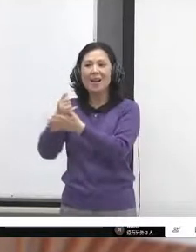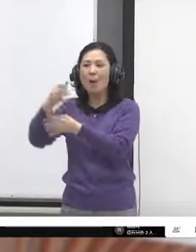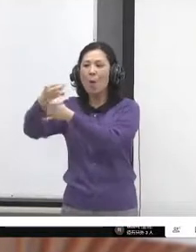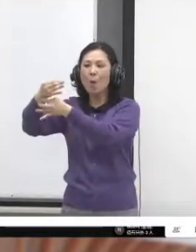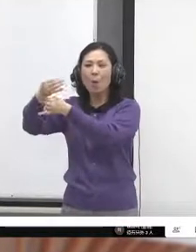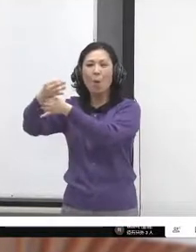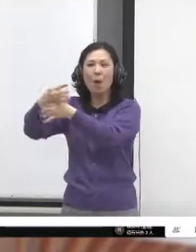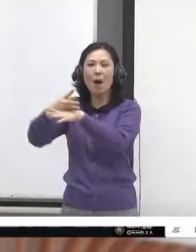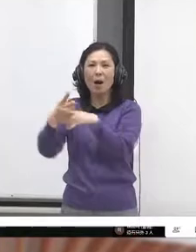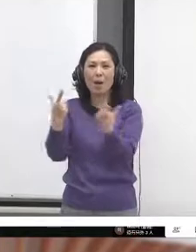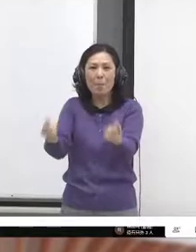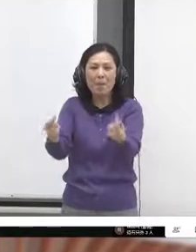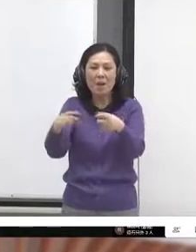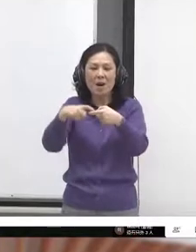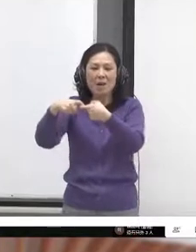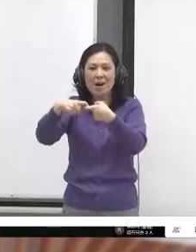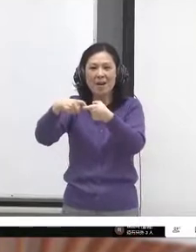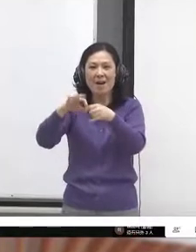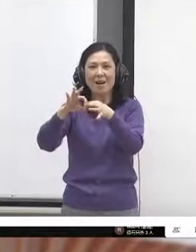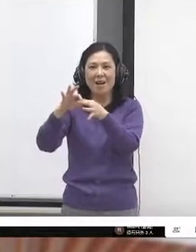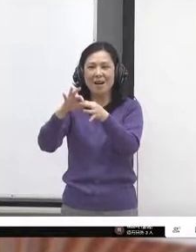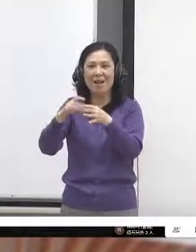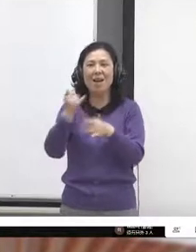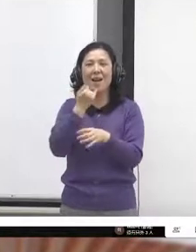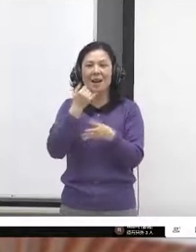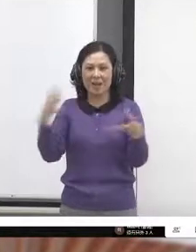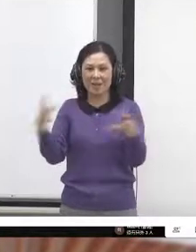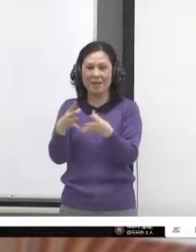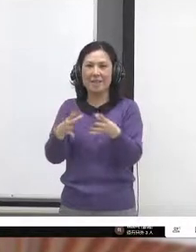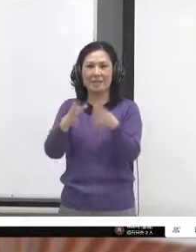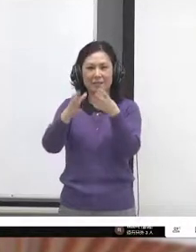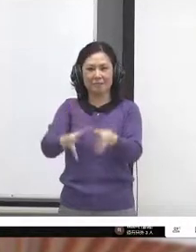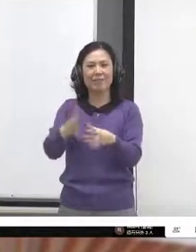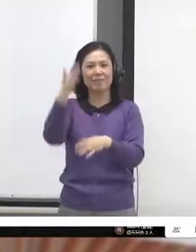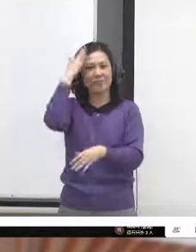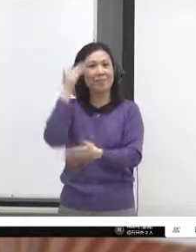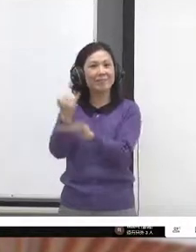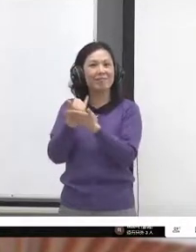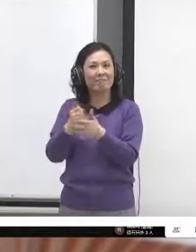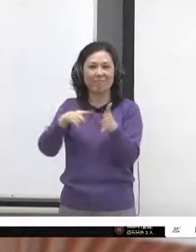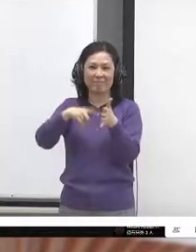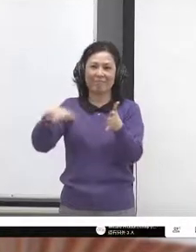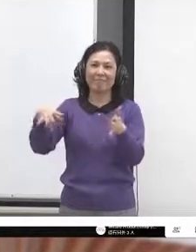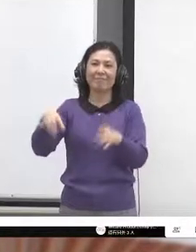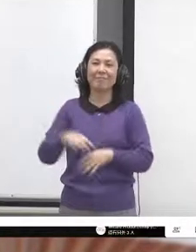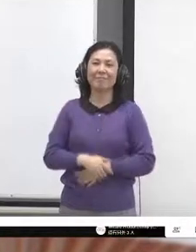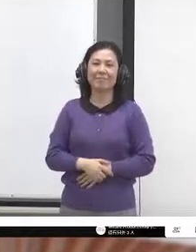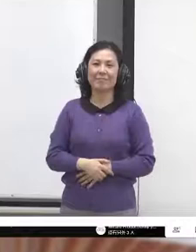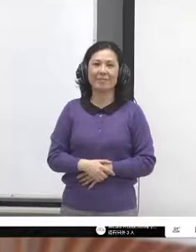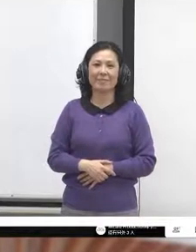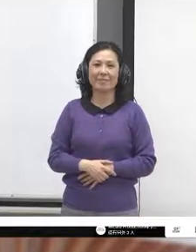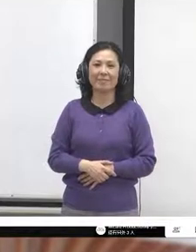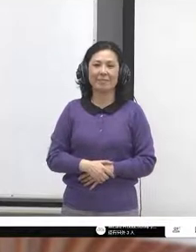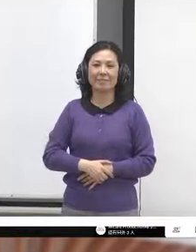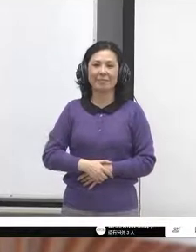we can connect the hackathon together. And because of that, we can handle the fully online hackathon